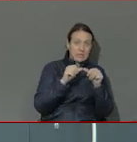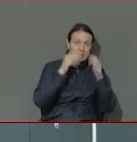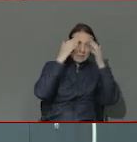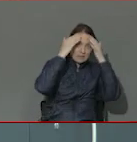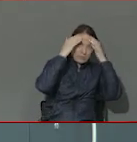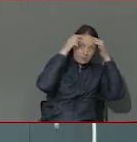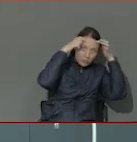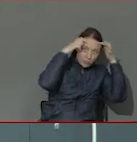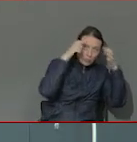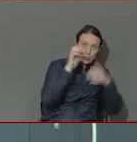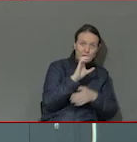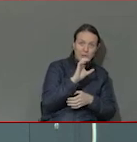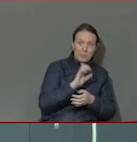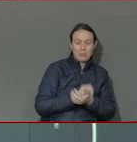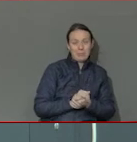the cranium.